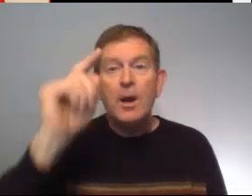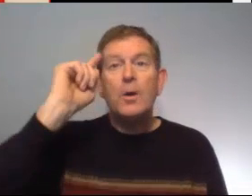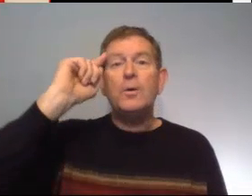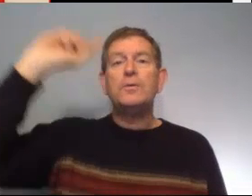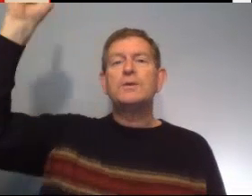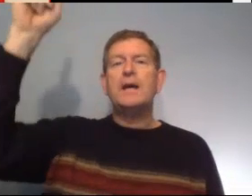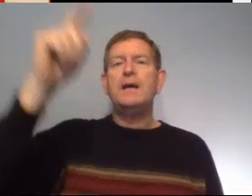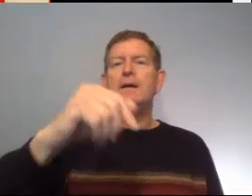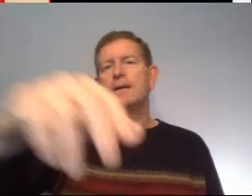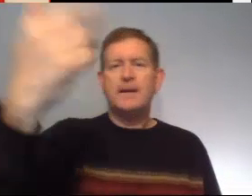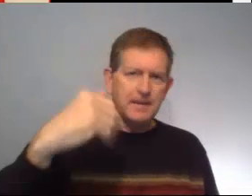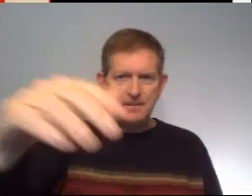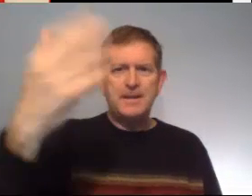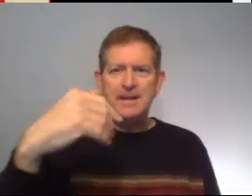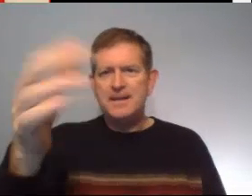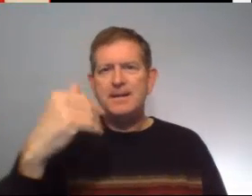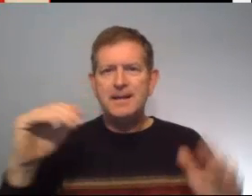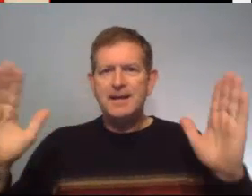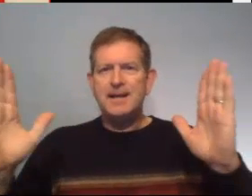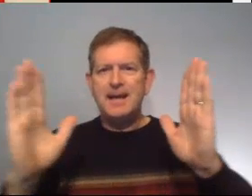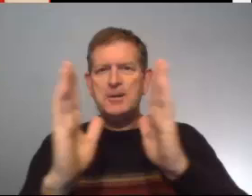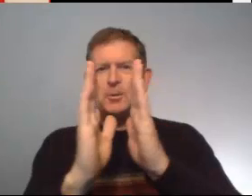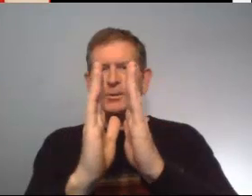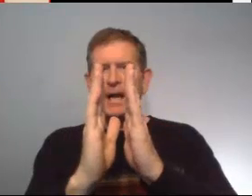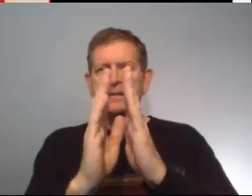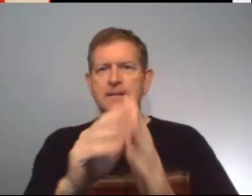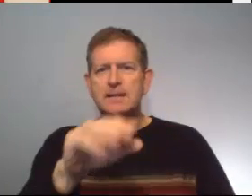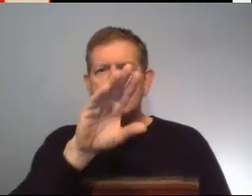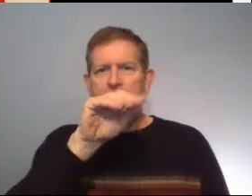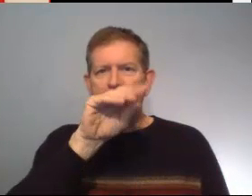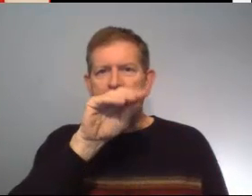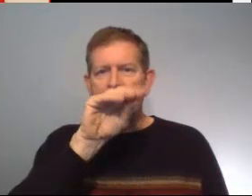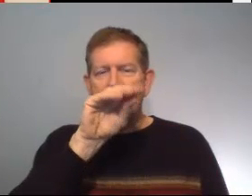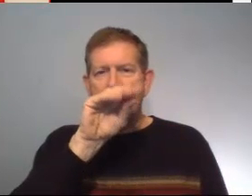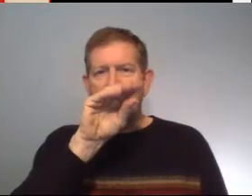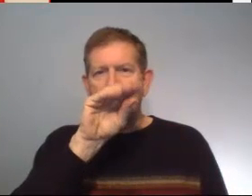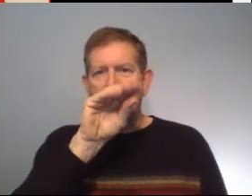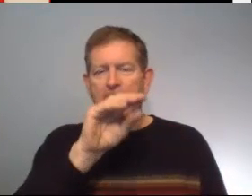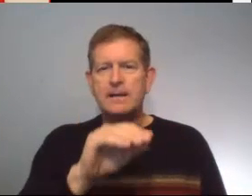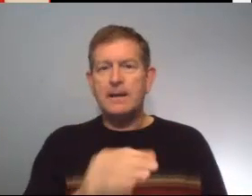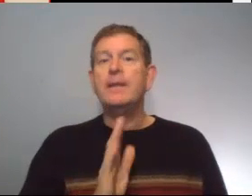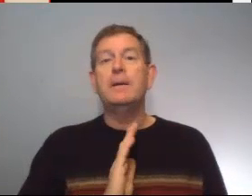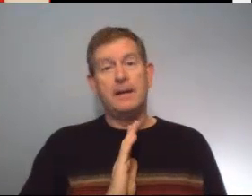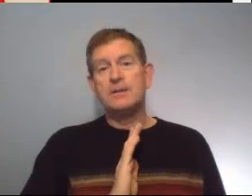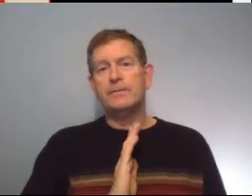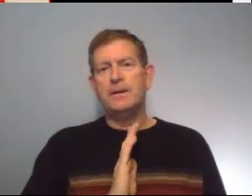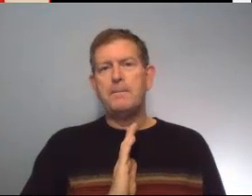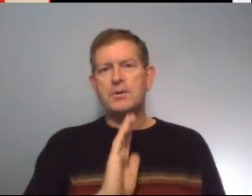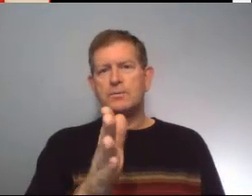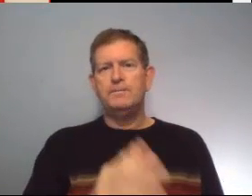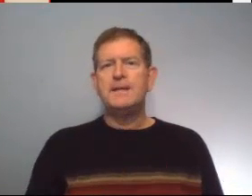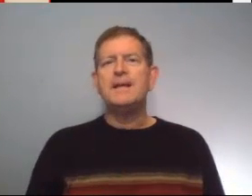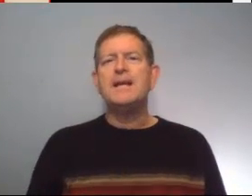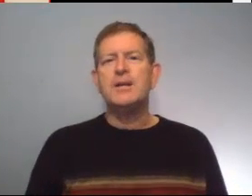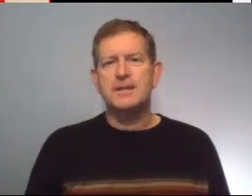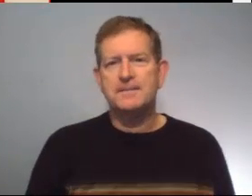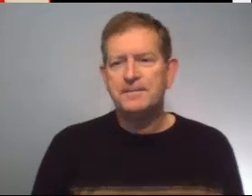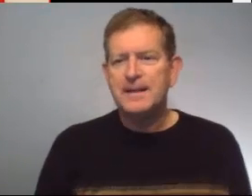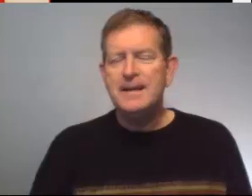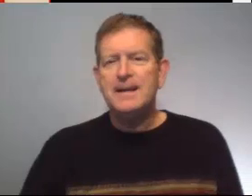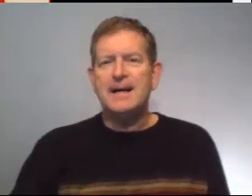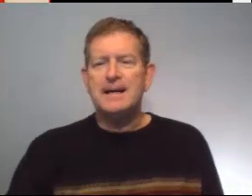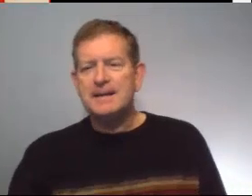ver, conocer, venir, encontrarse, and hablar, and then last of all, ir.